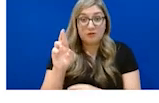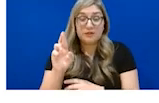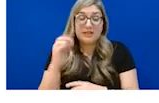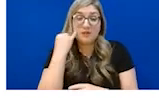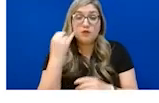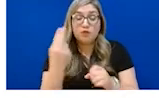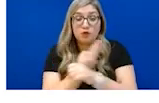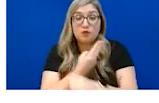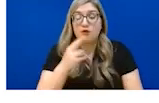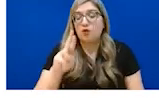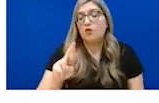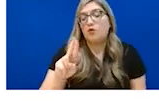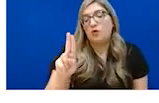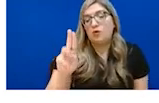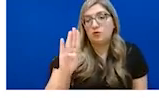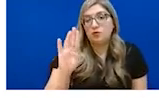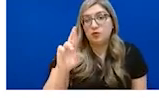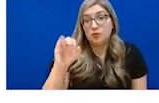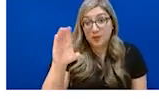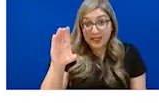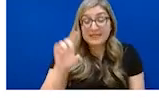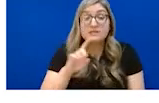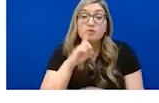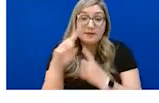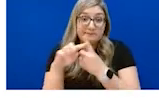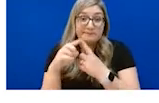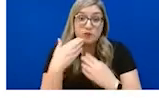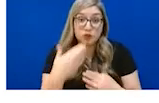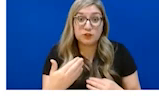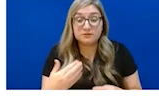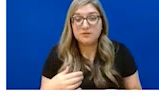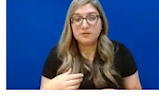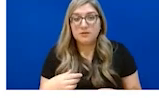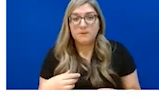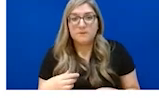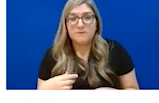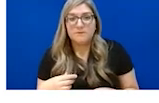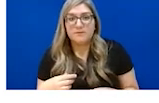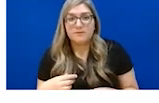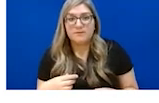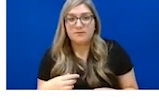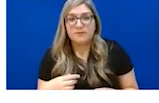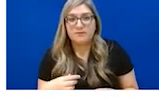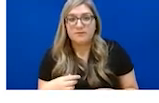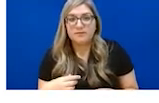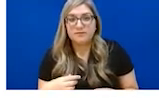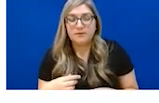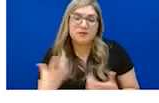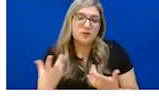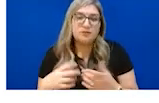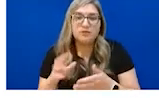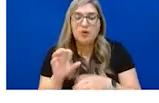thing because of that it instills the equity and works really well with OER